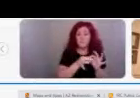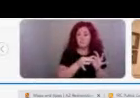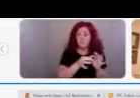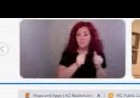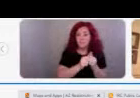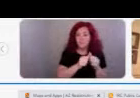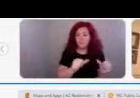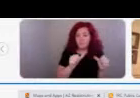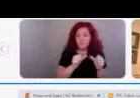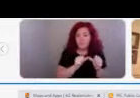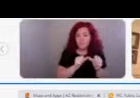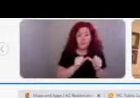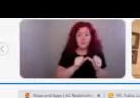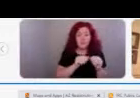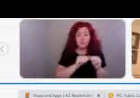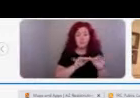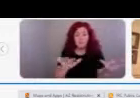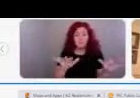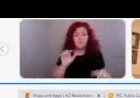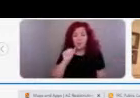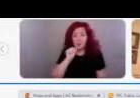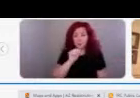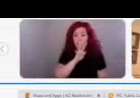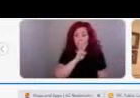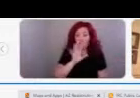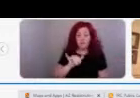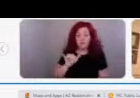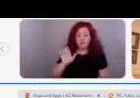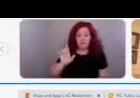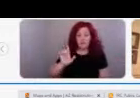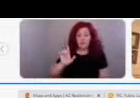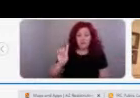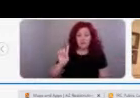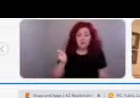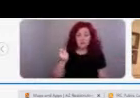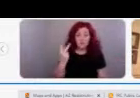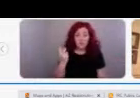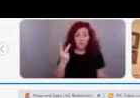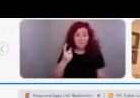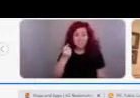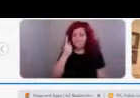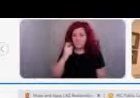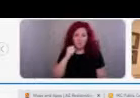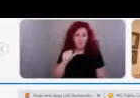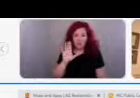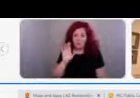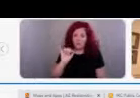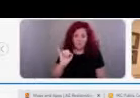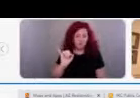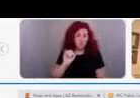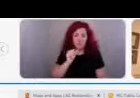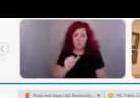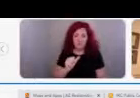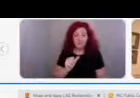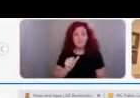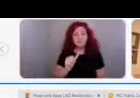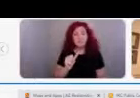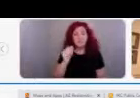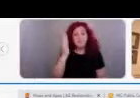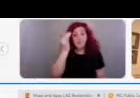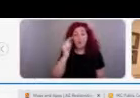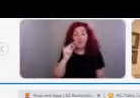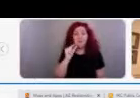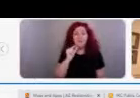that spreads all the way to owatuki which is ld12 these are not communities of interest because uh